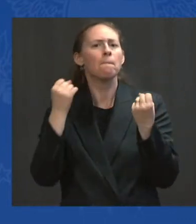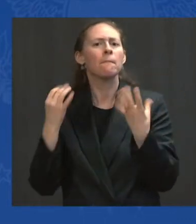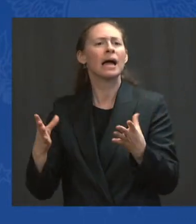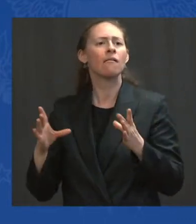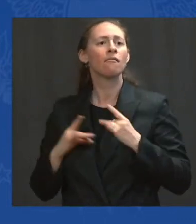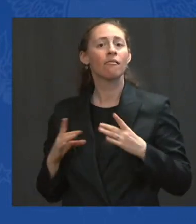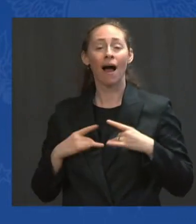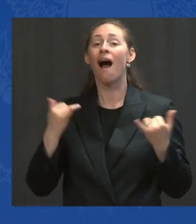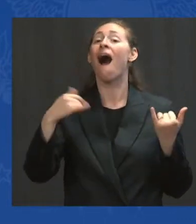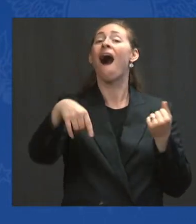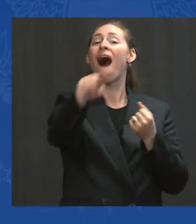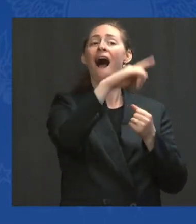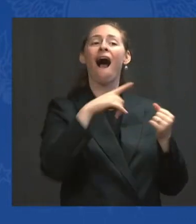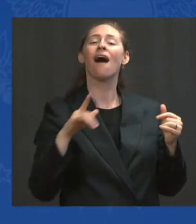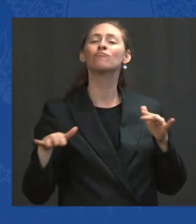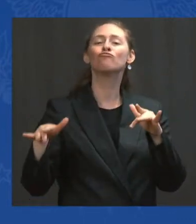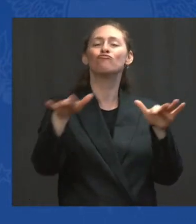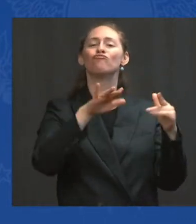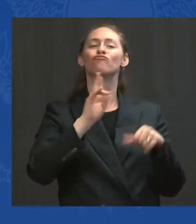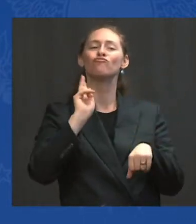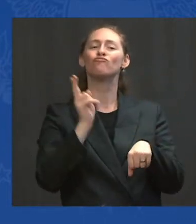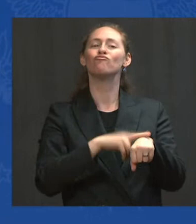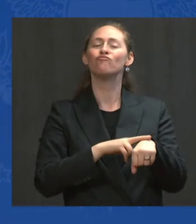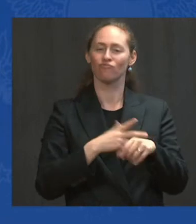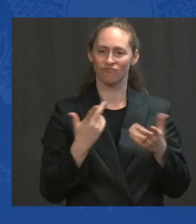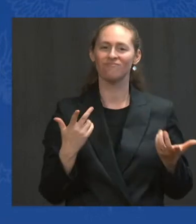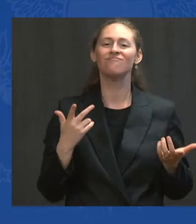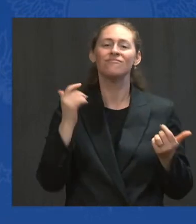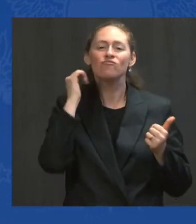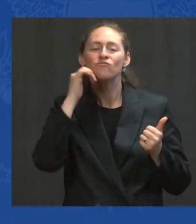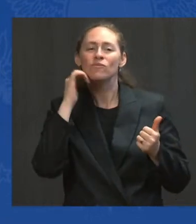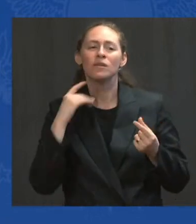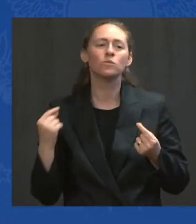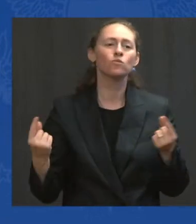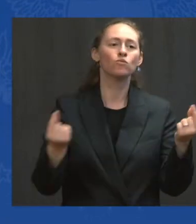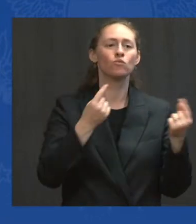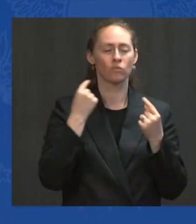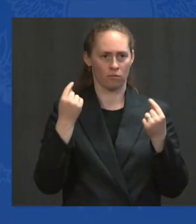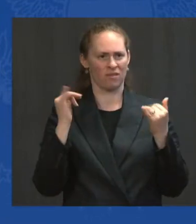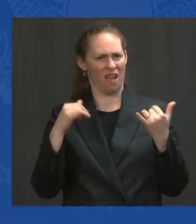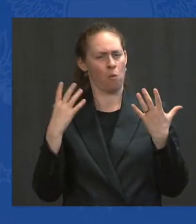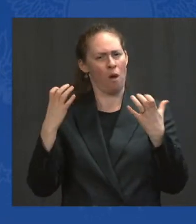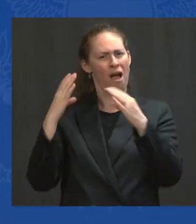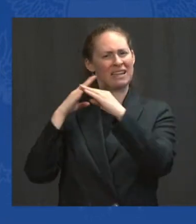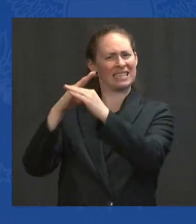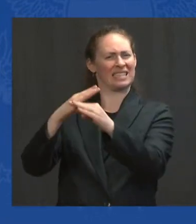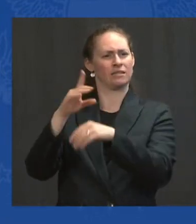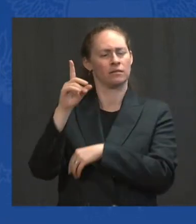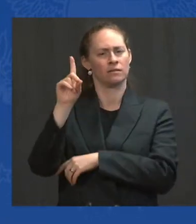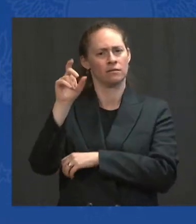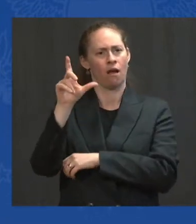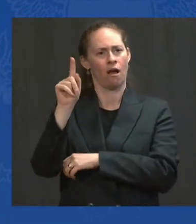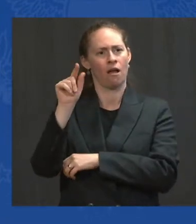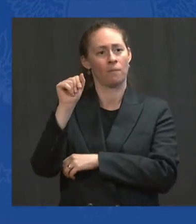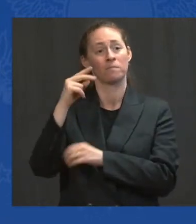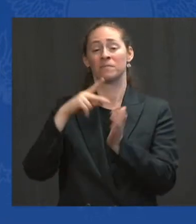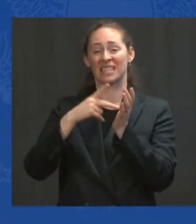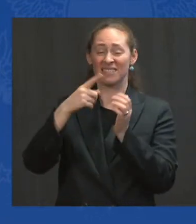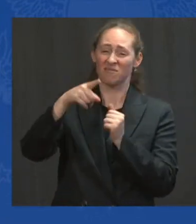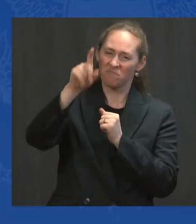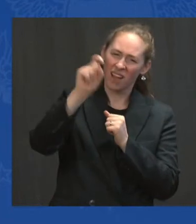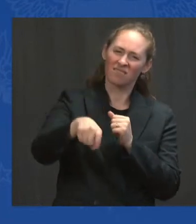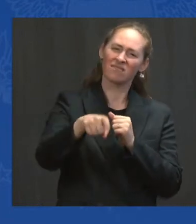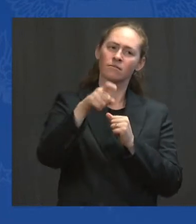this pandemic, getting back to normal, and stopping the Delta variant requires all of us to do our part and to